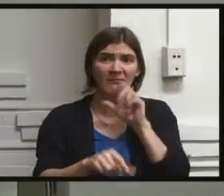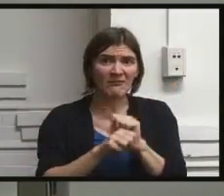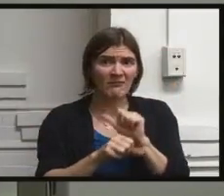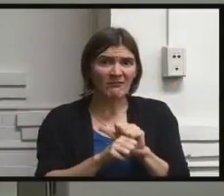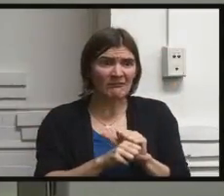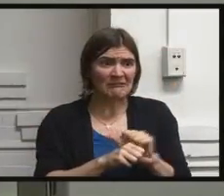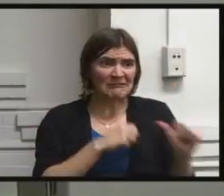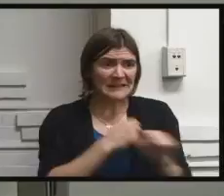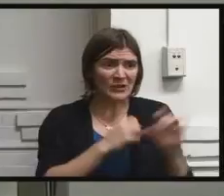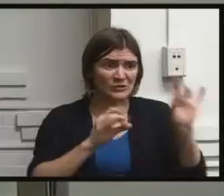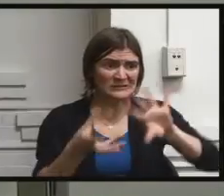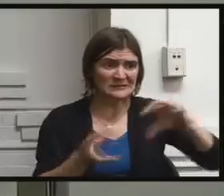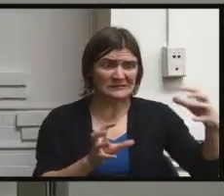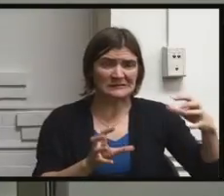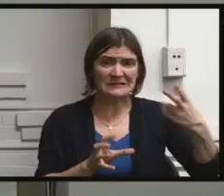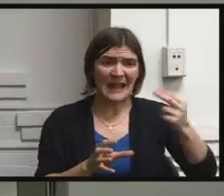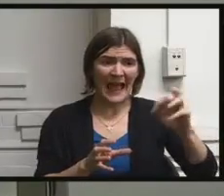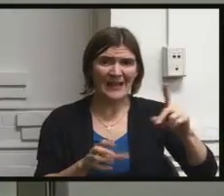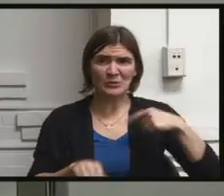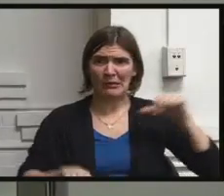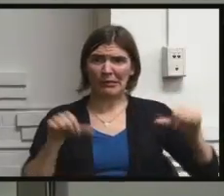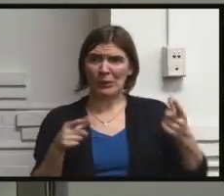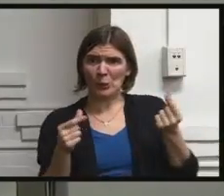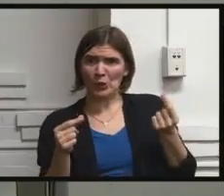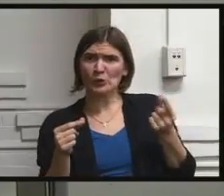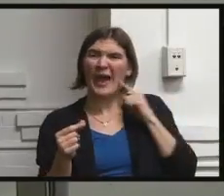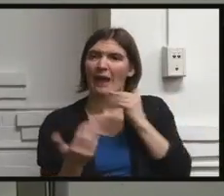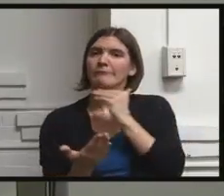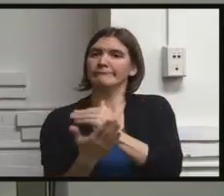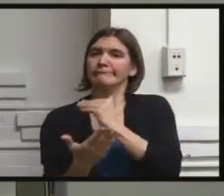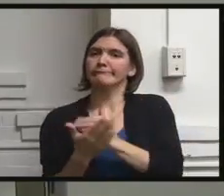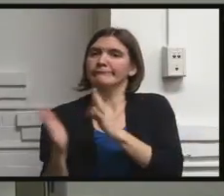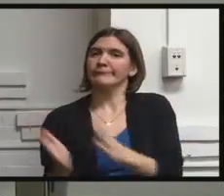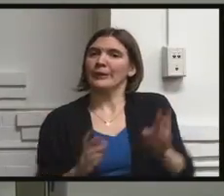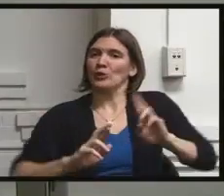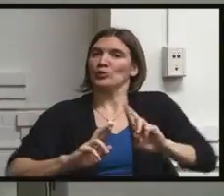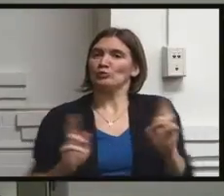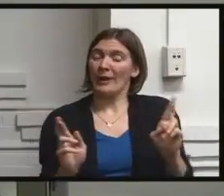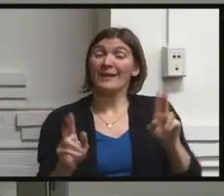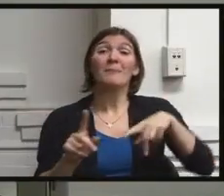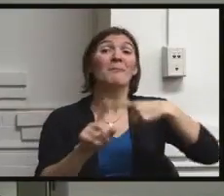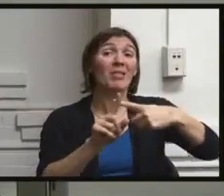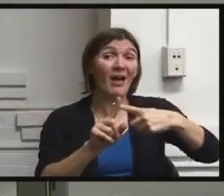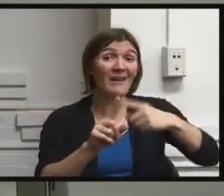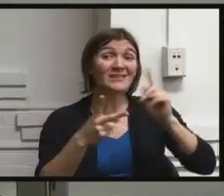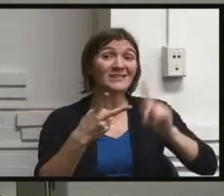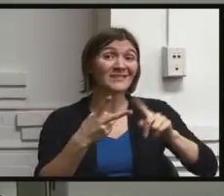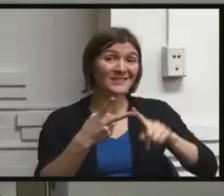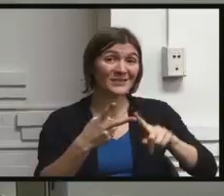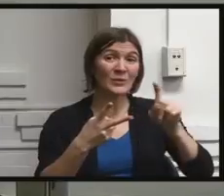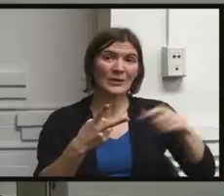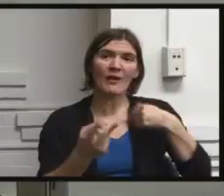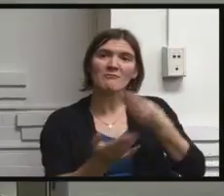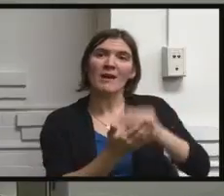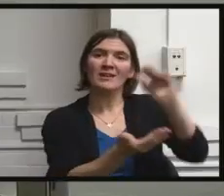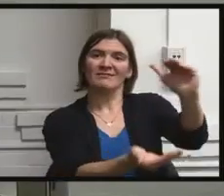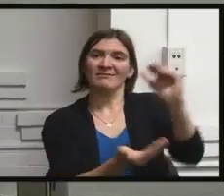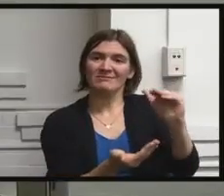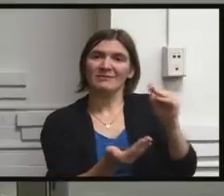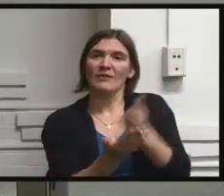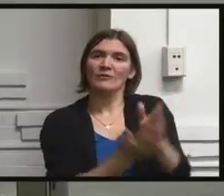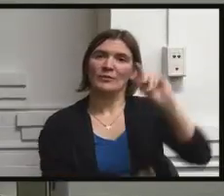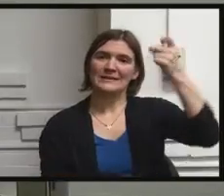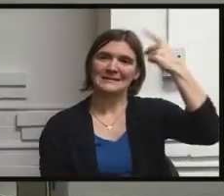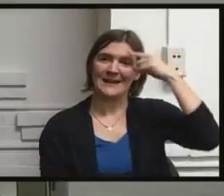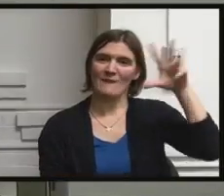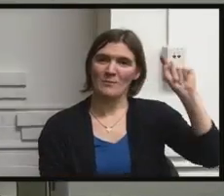of remedying existing and known hazards, and also making available to us certain funds and support through the